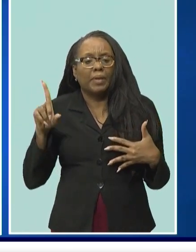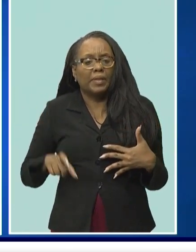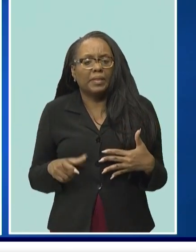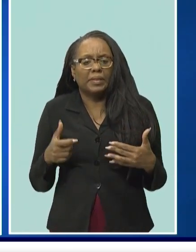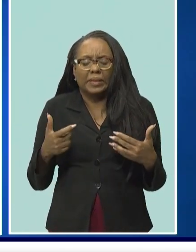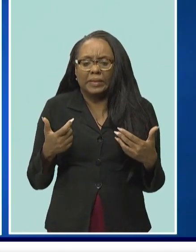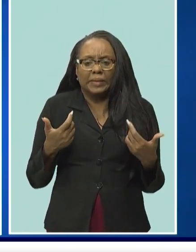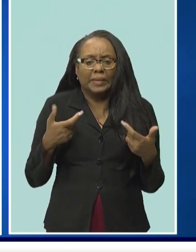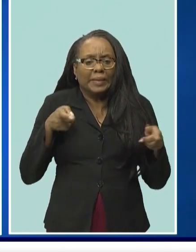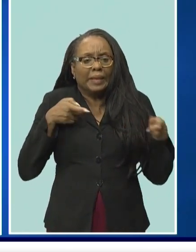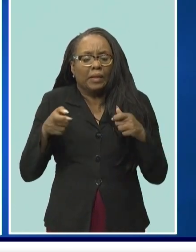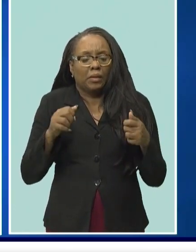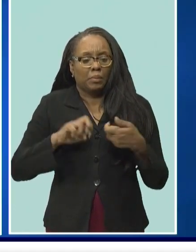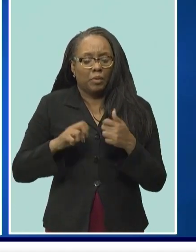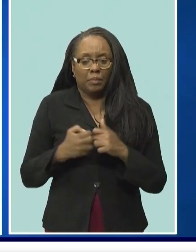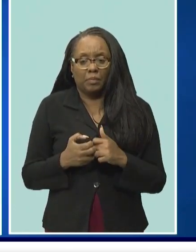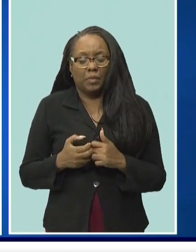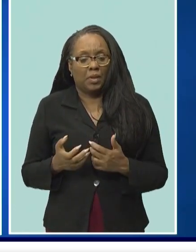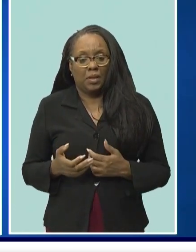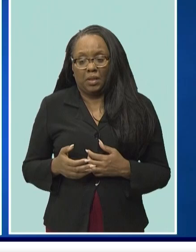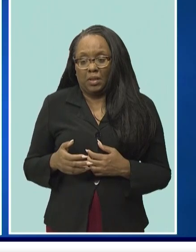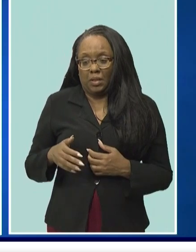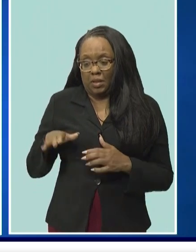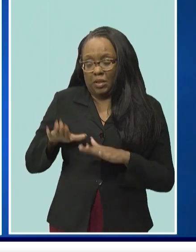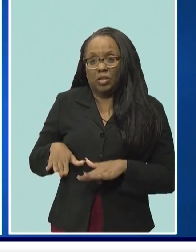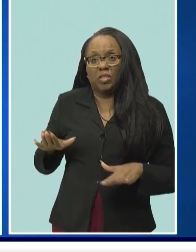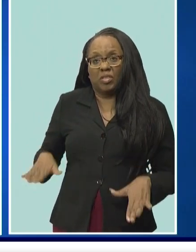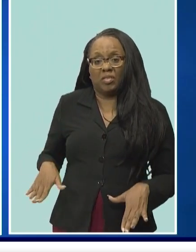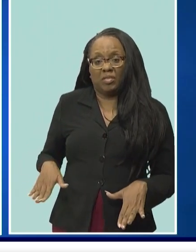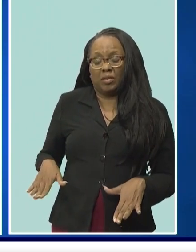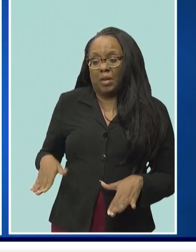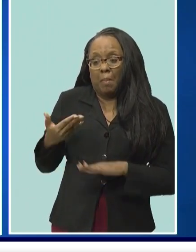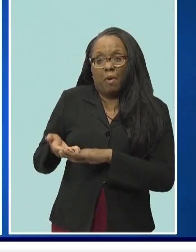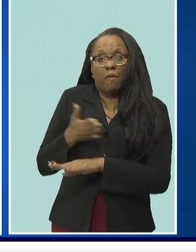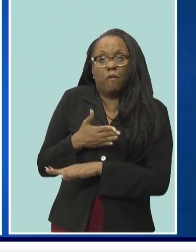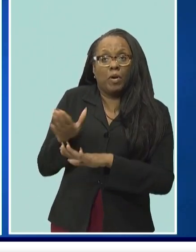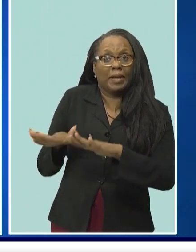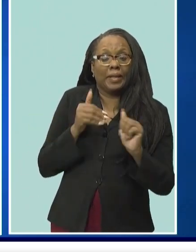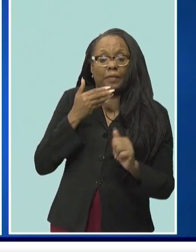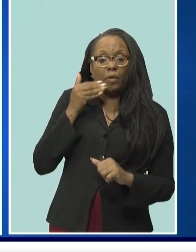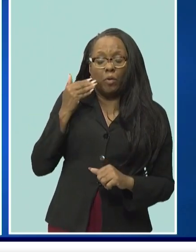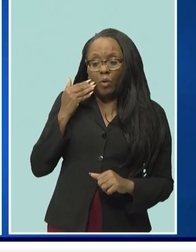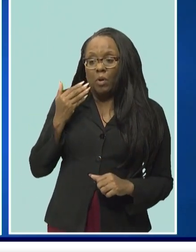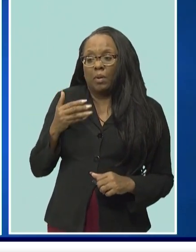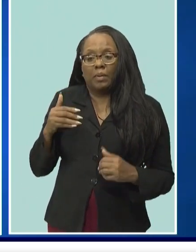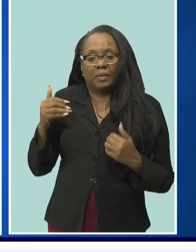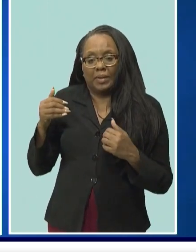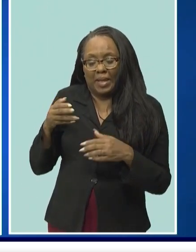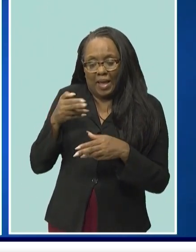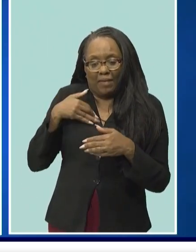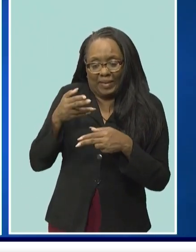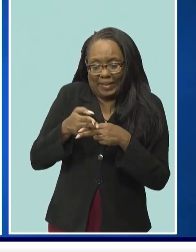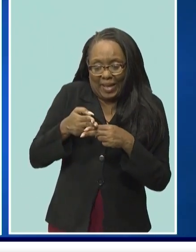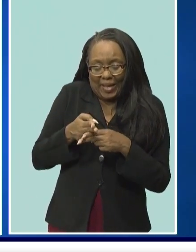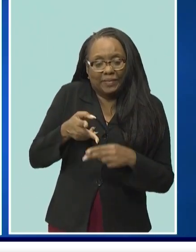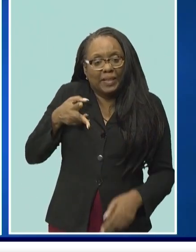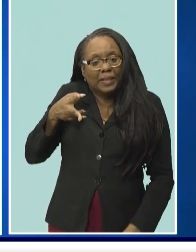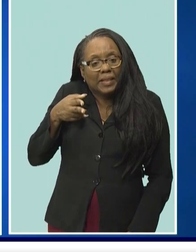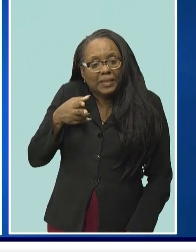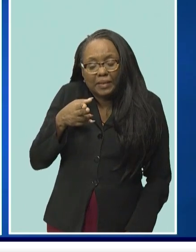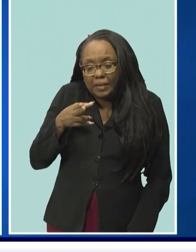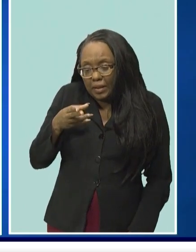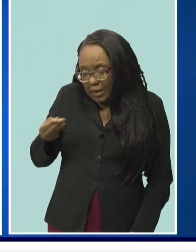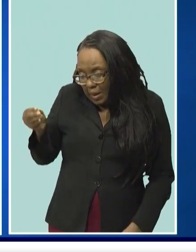problem. Students are leaving home for school with scissors and knives instead of textbooks, pens, and